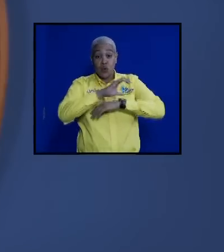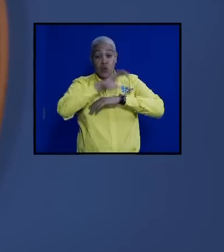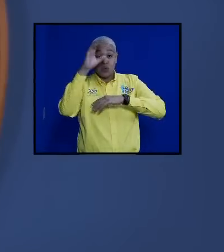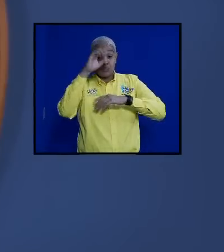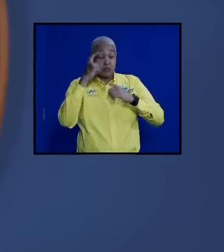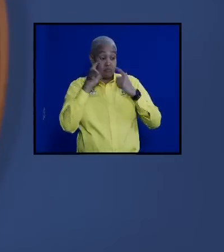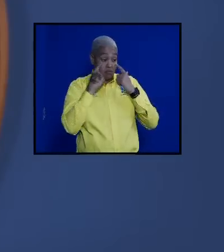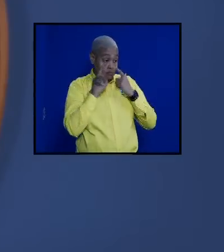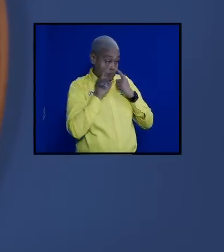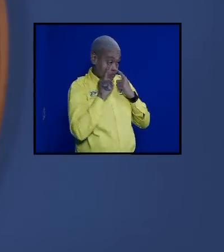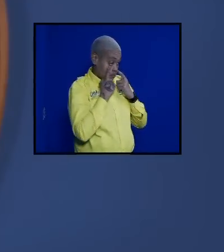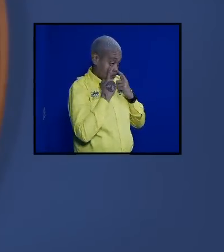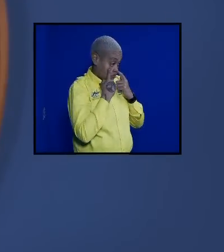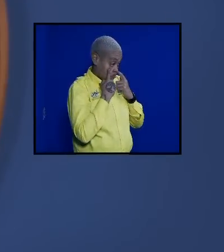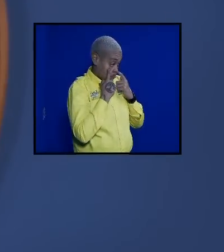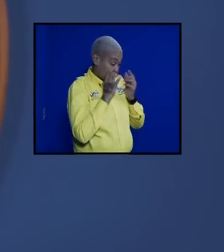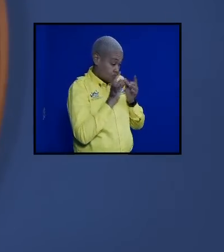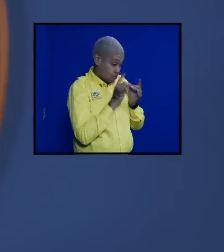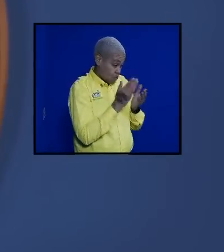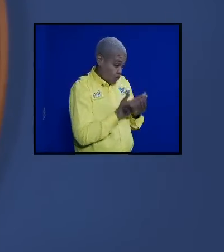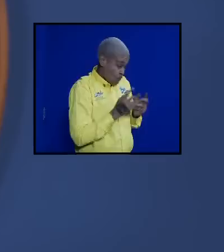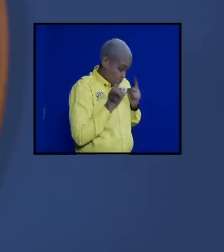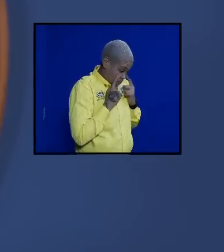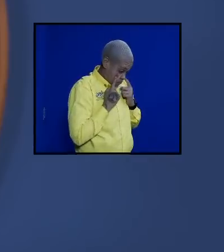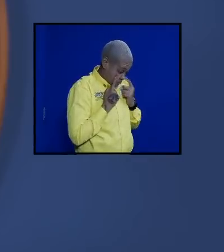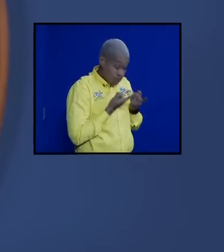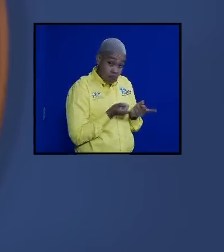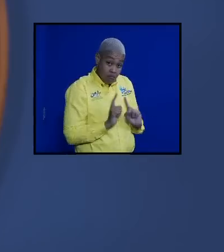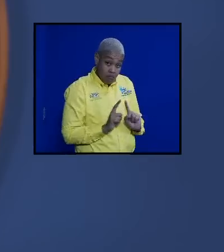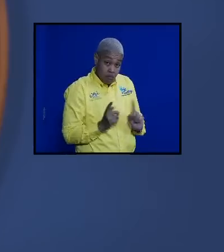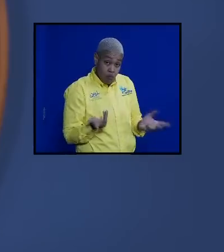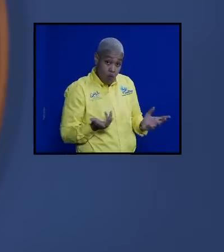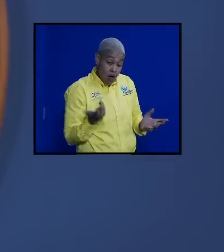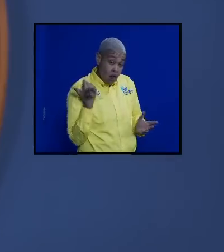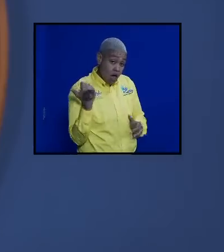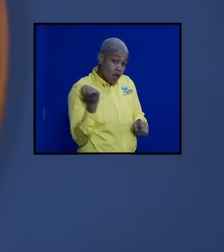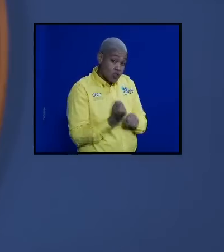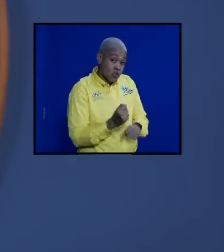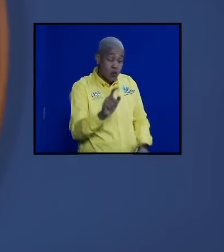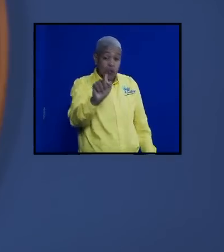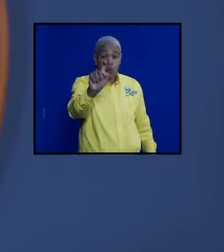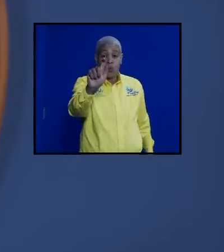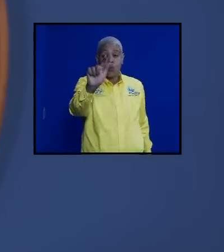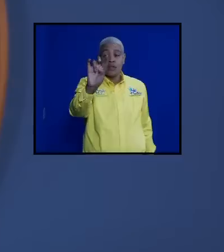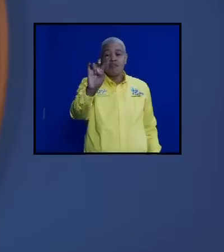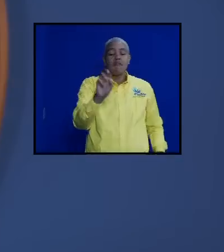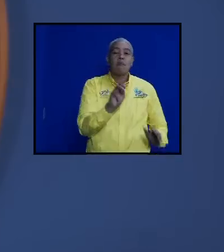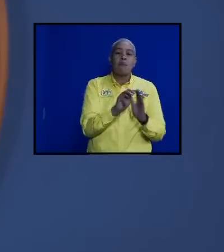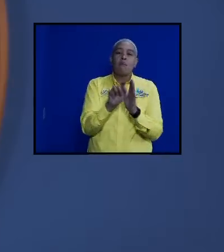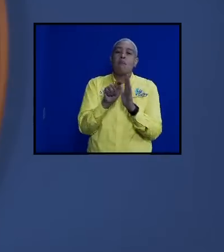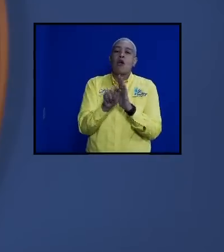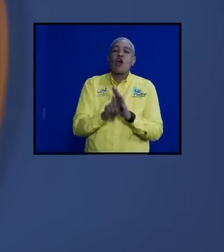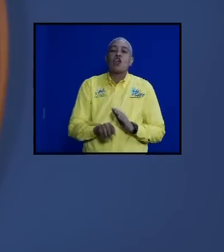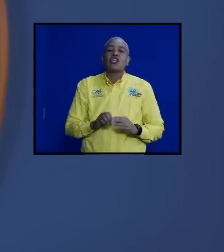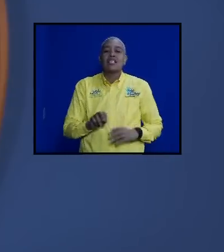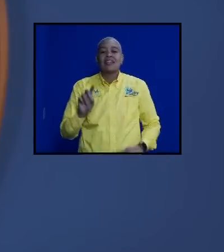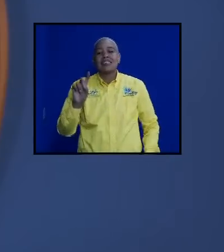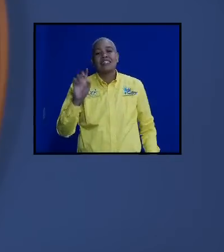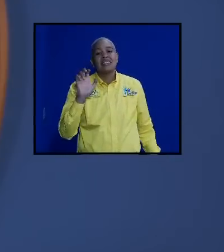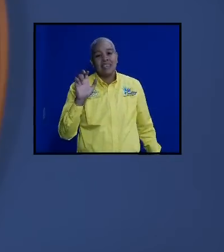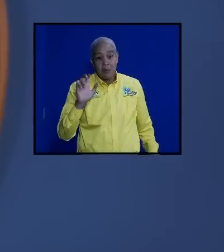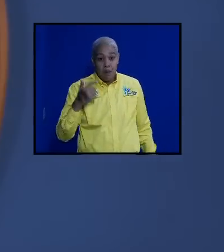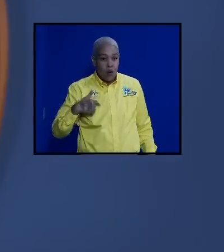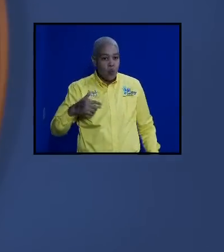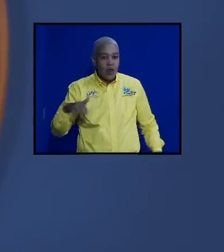proof, is that last year we were at 127 murders. We are nowhere